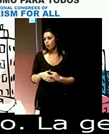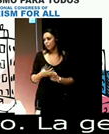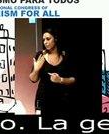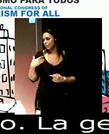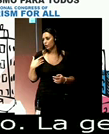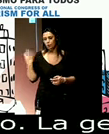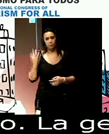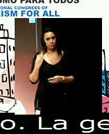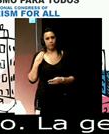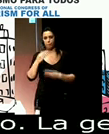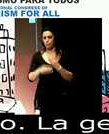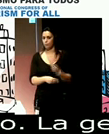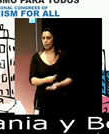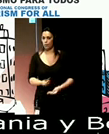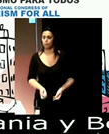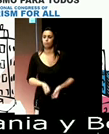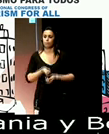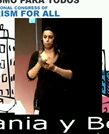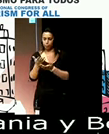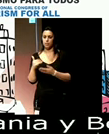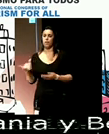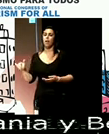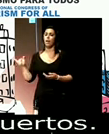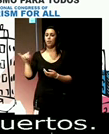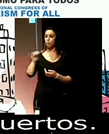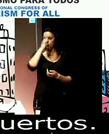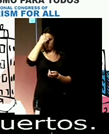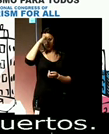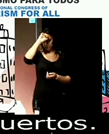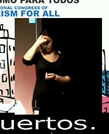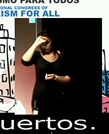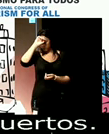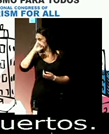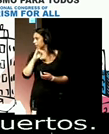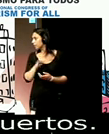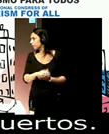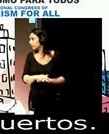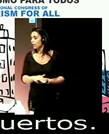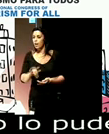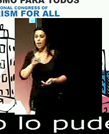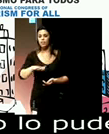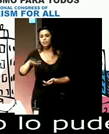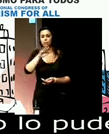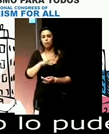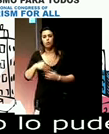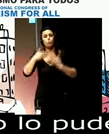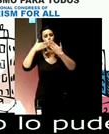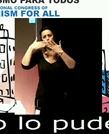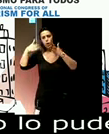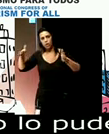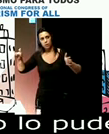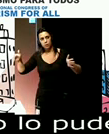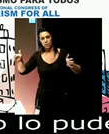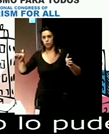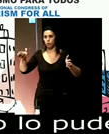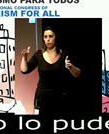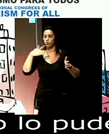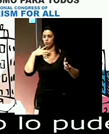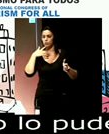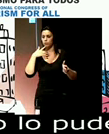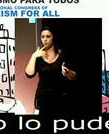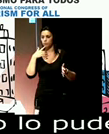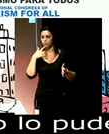former city airport of Berlin, there is a very open space, very undefined, and even visually completely